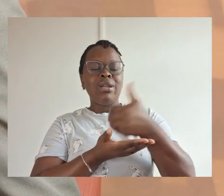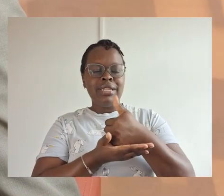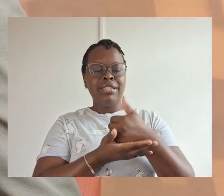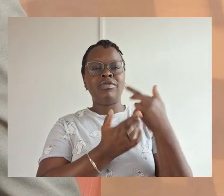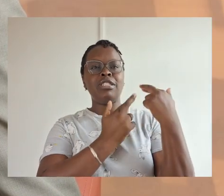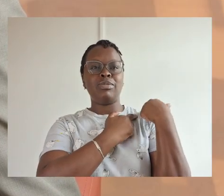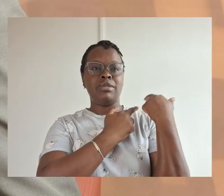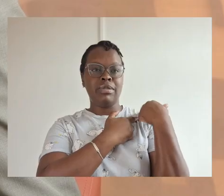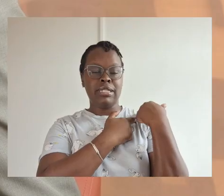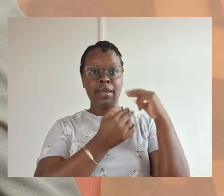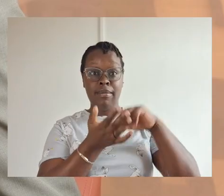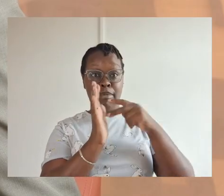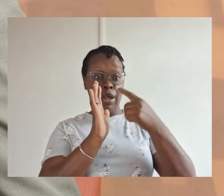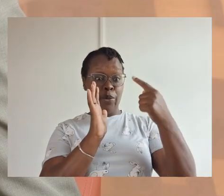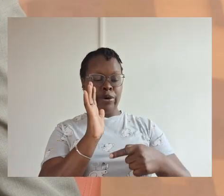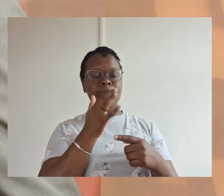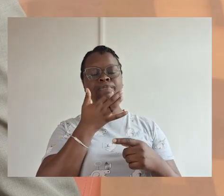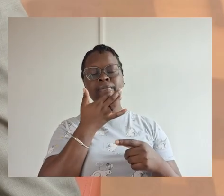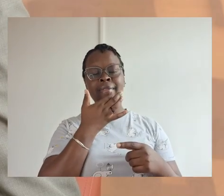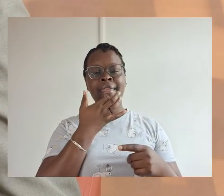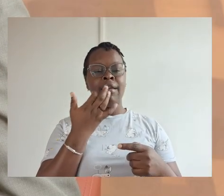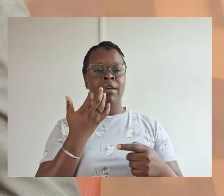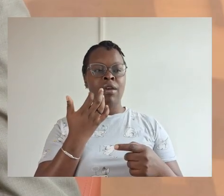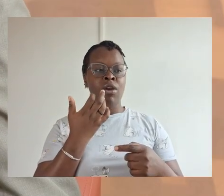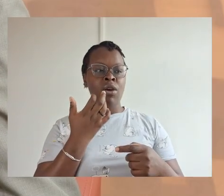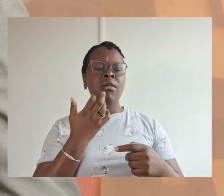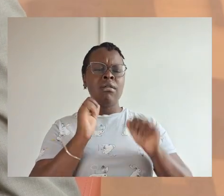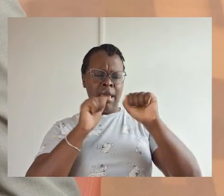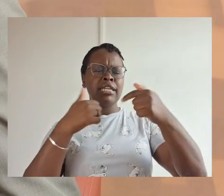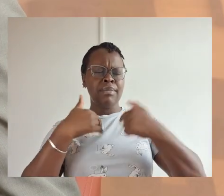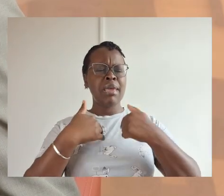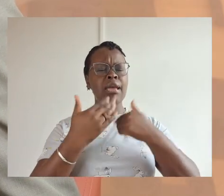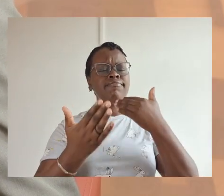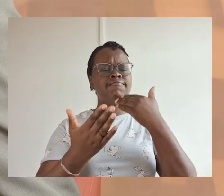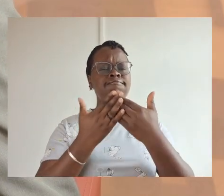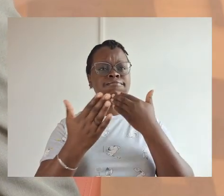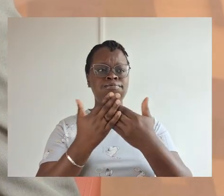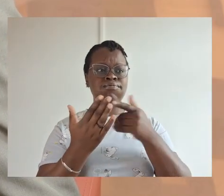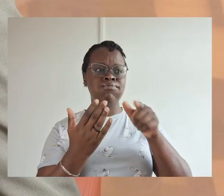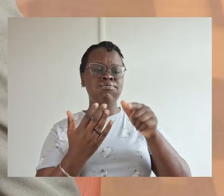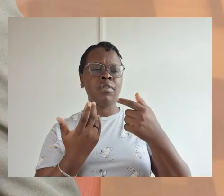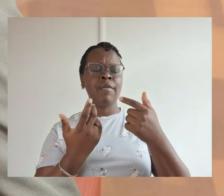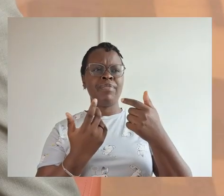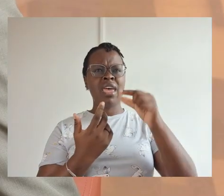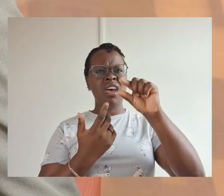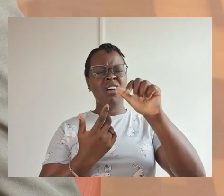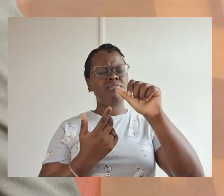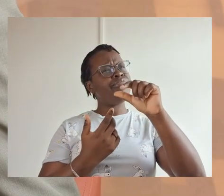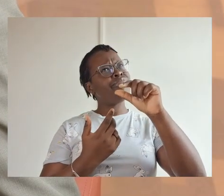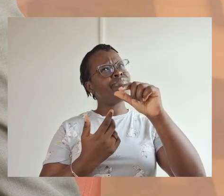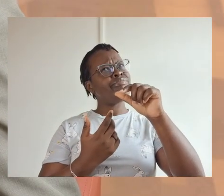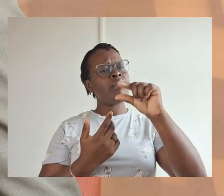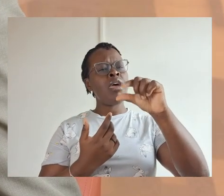mean, when we have collaborations. Of course, I have to be grateful. The great county of Garissa and the